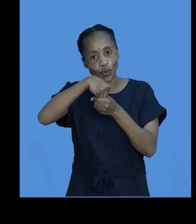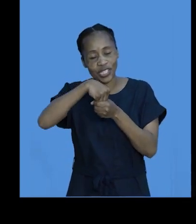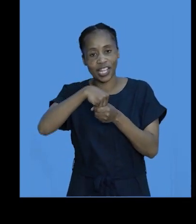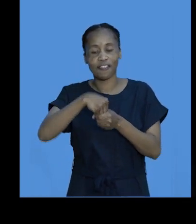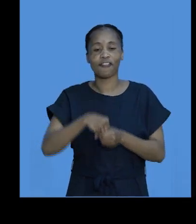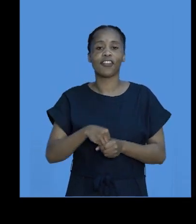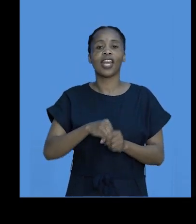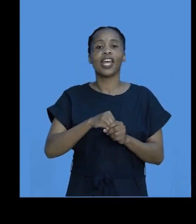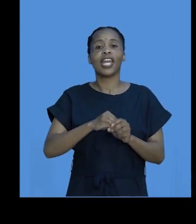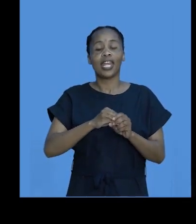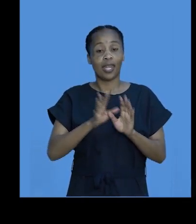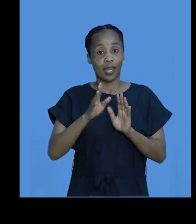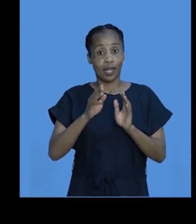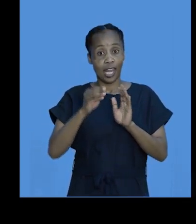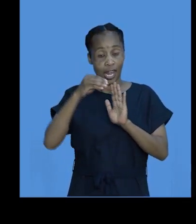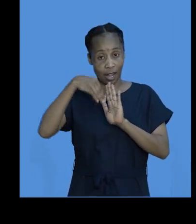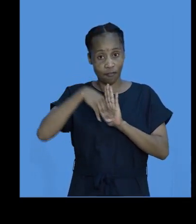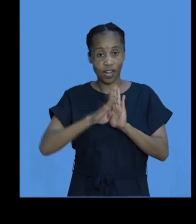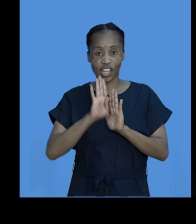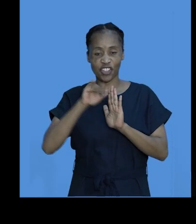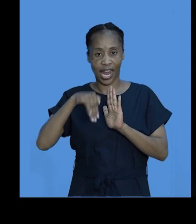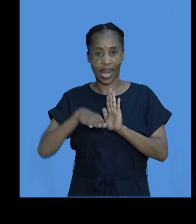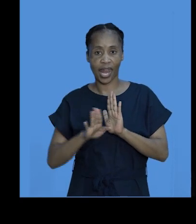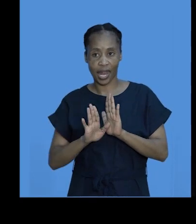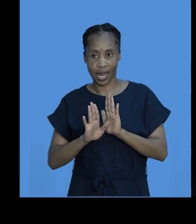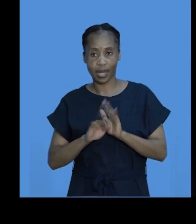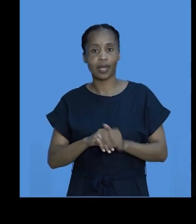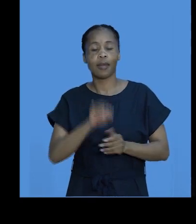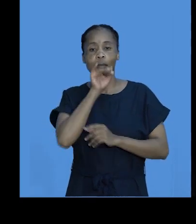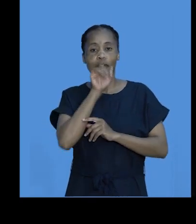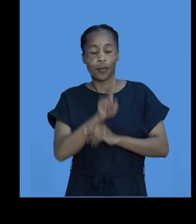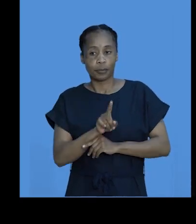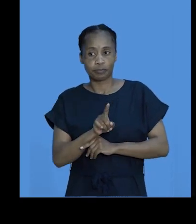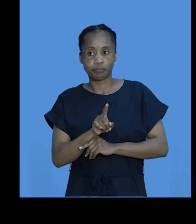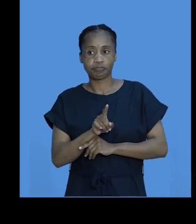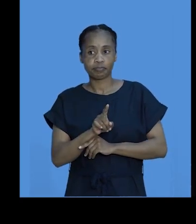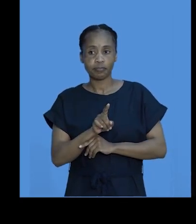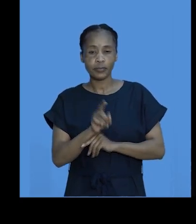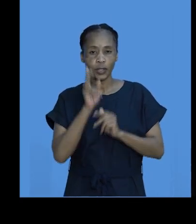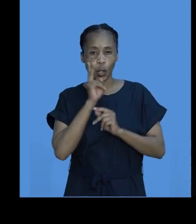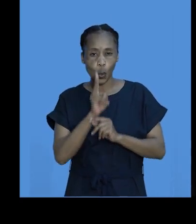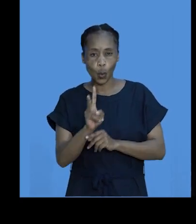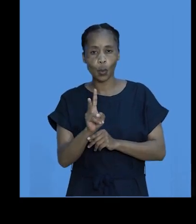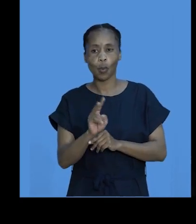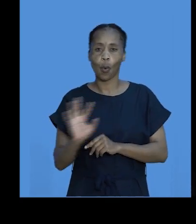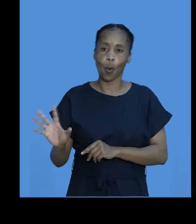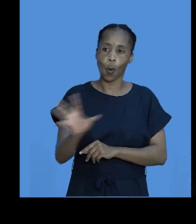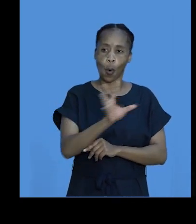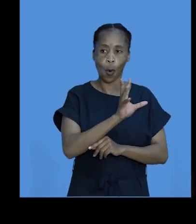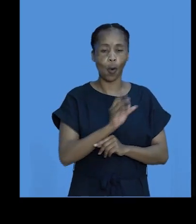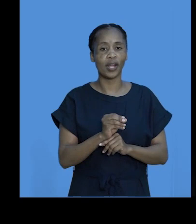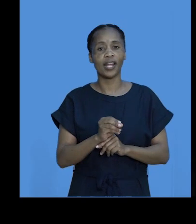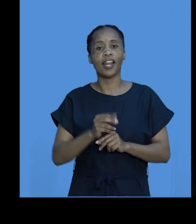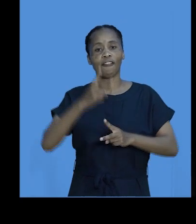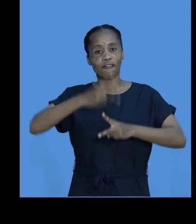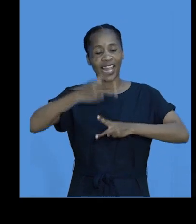all-inclusive inflation. It's called an all-inclusive inflation. So all-inclusive inflation, right, looks